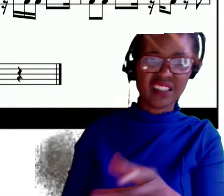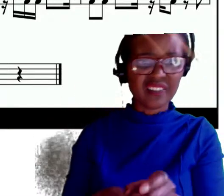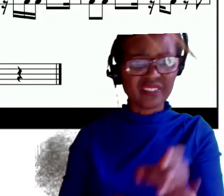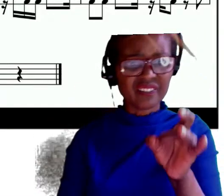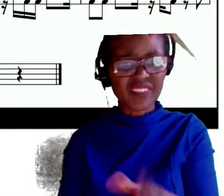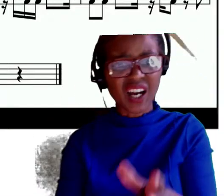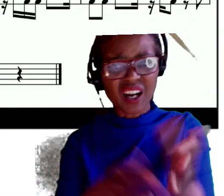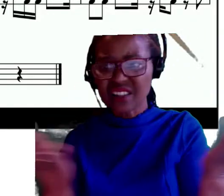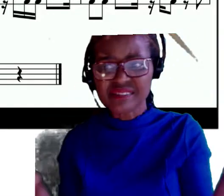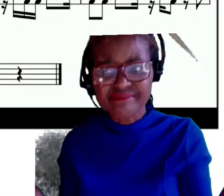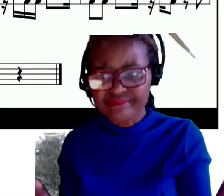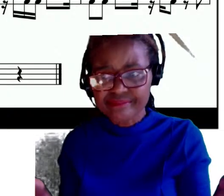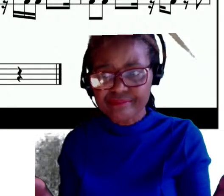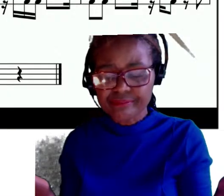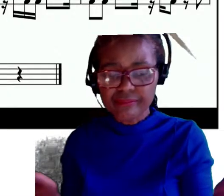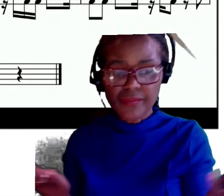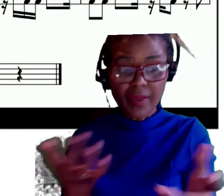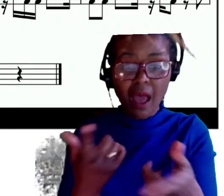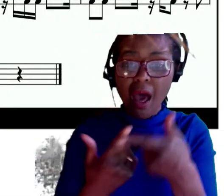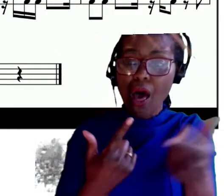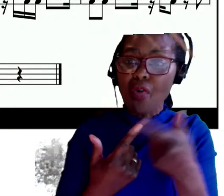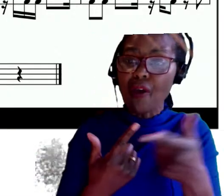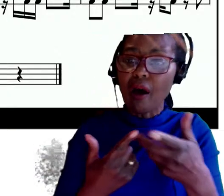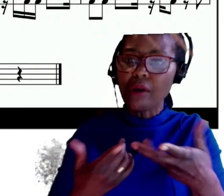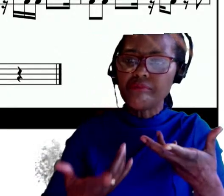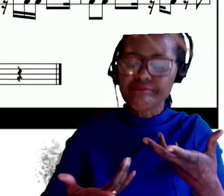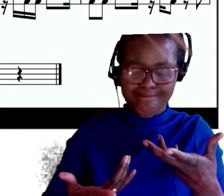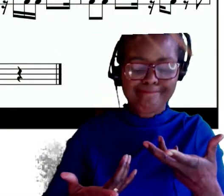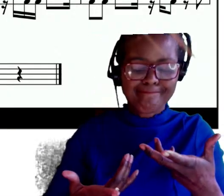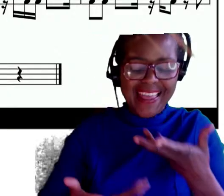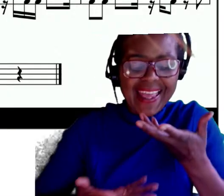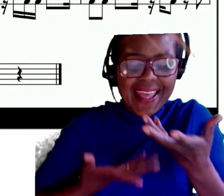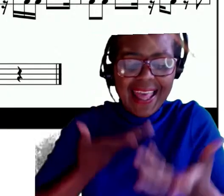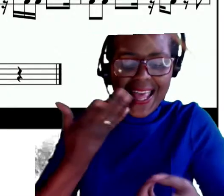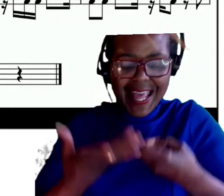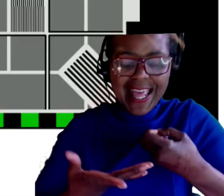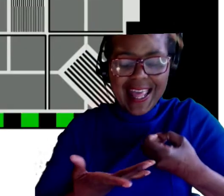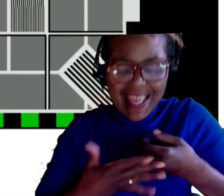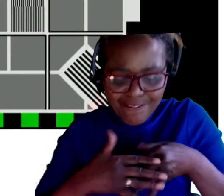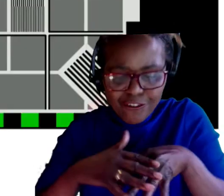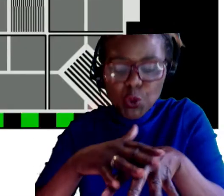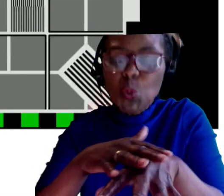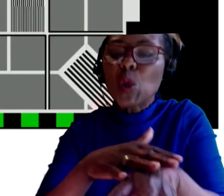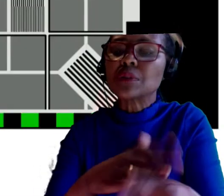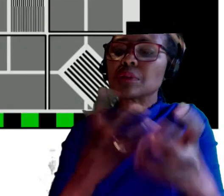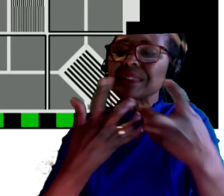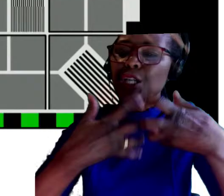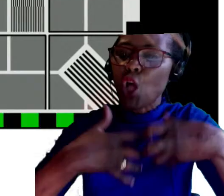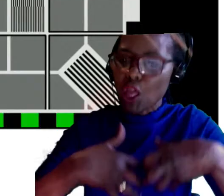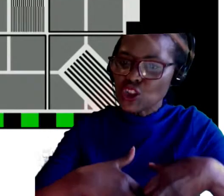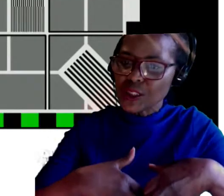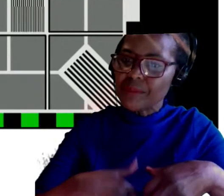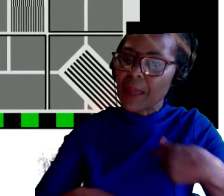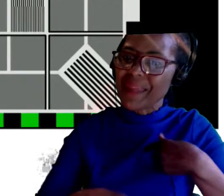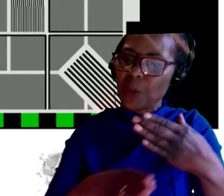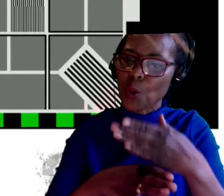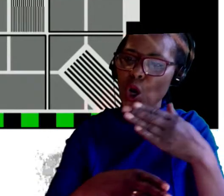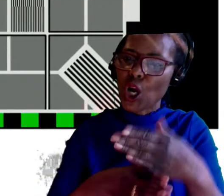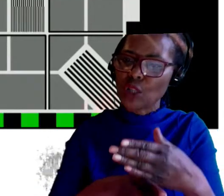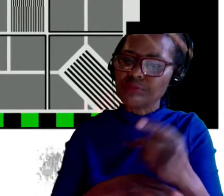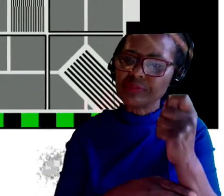Another deep influence on my emotional connection to technologies is that I worked for a decade in the BBC